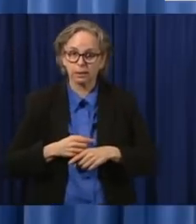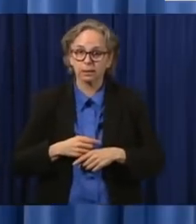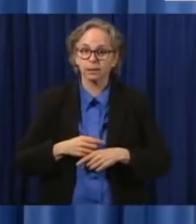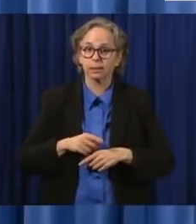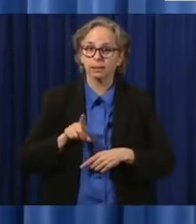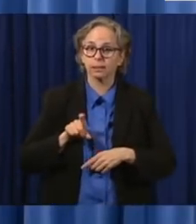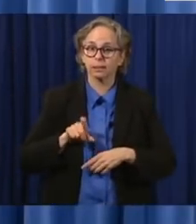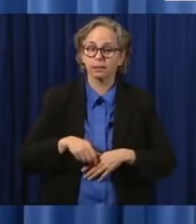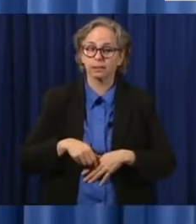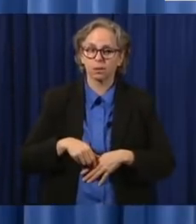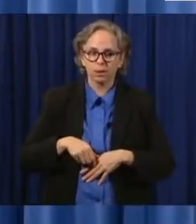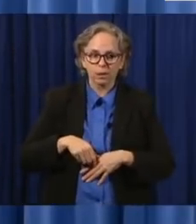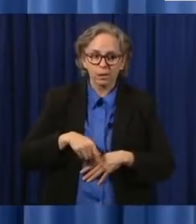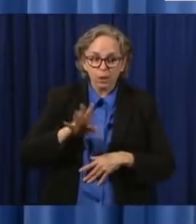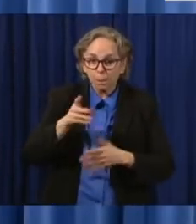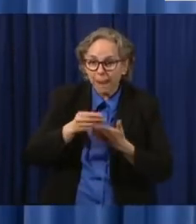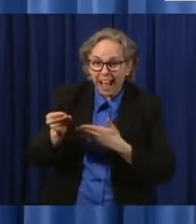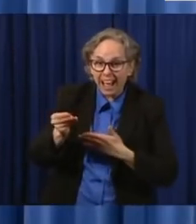Are you buying?